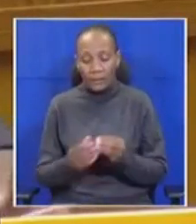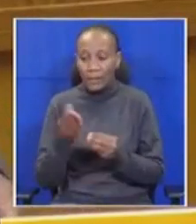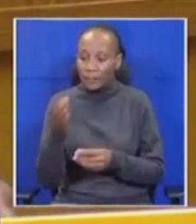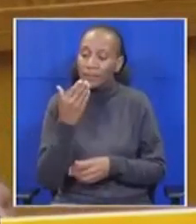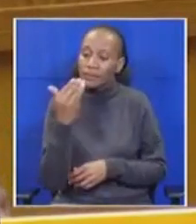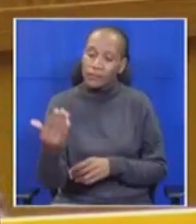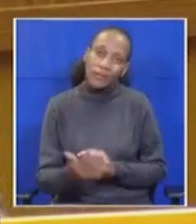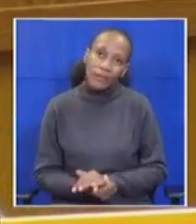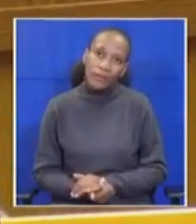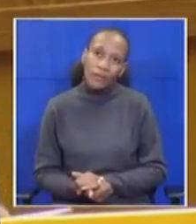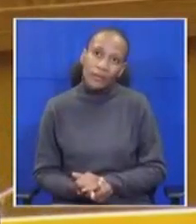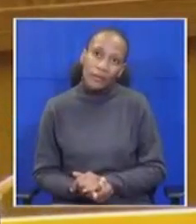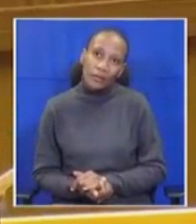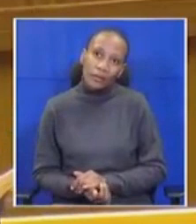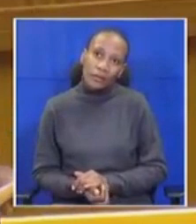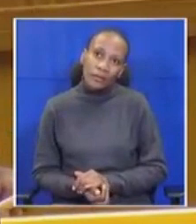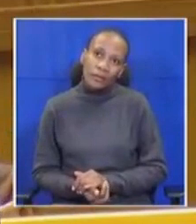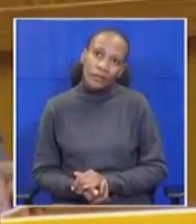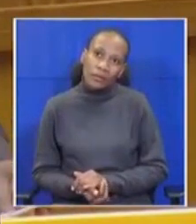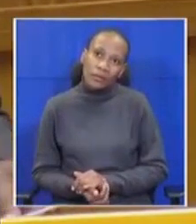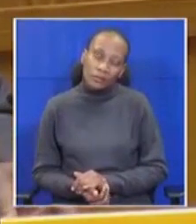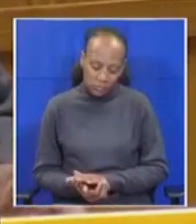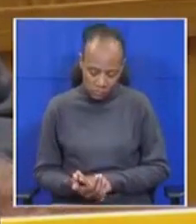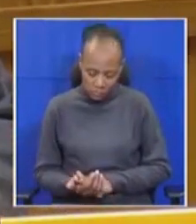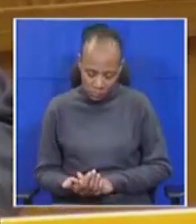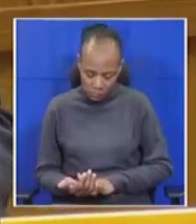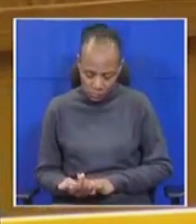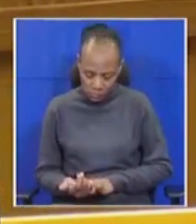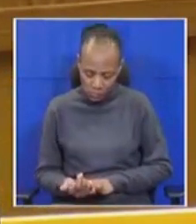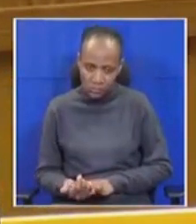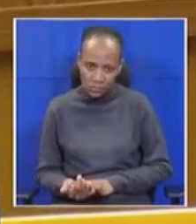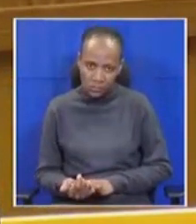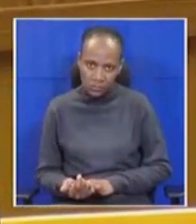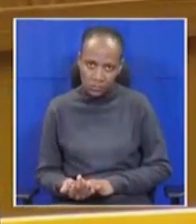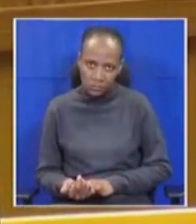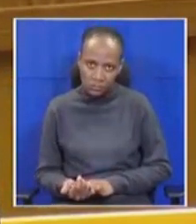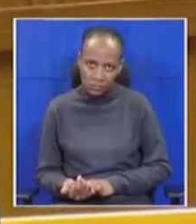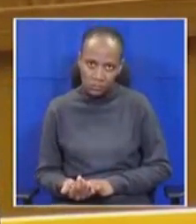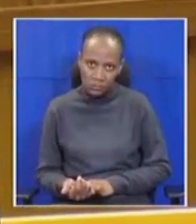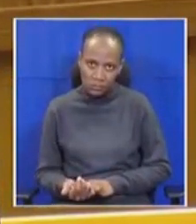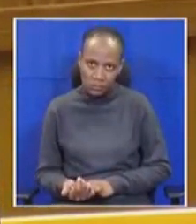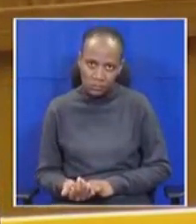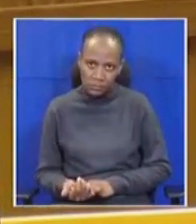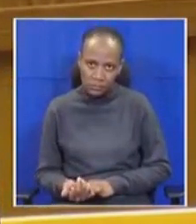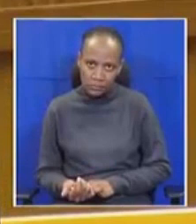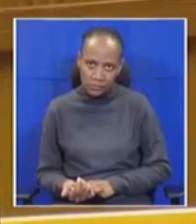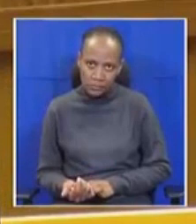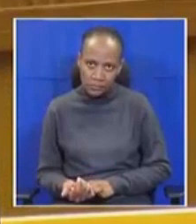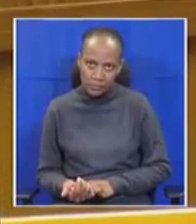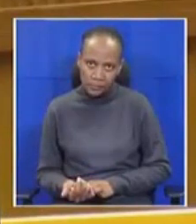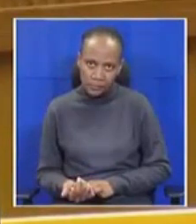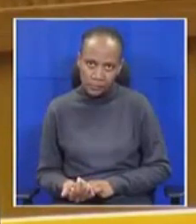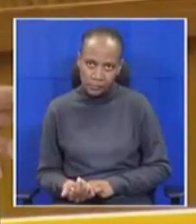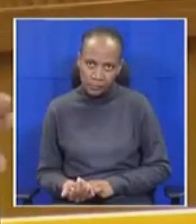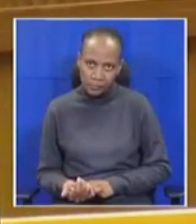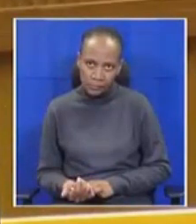Shivambu. Thank you very much. Let me immediately say that the investment envoys